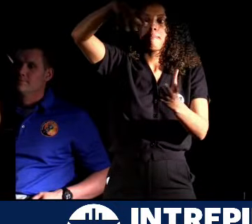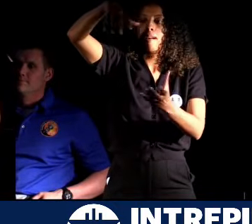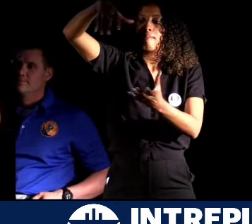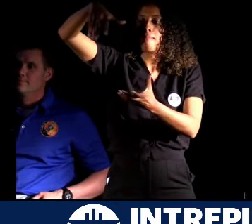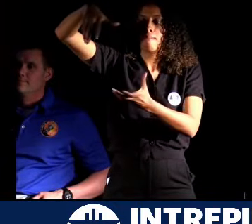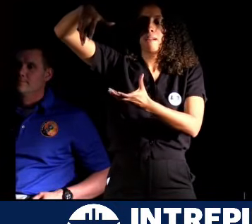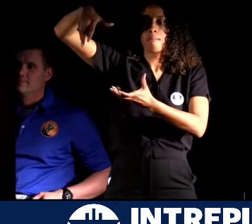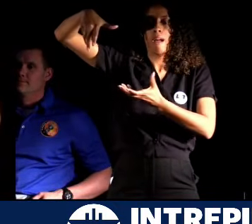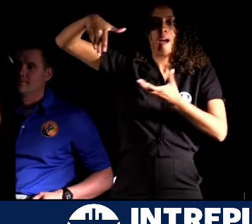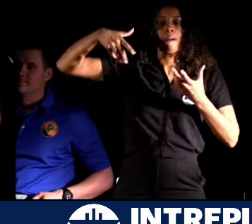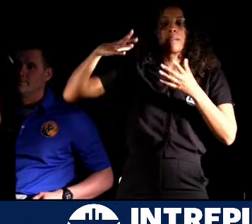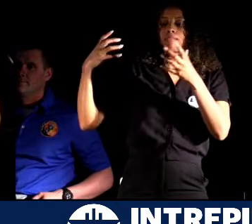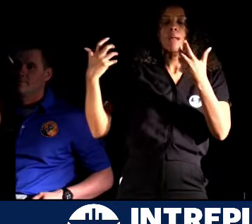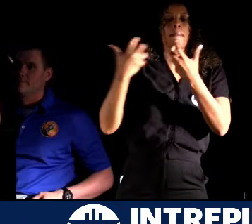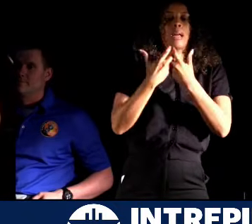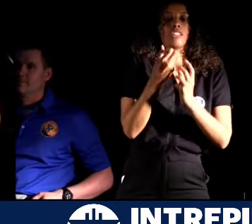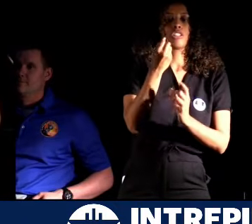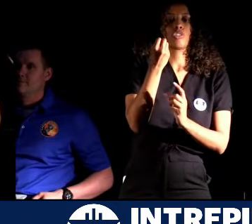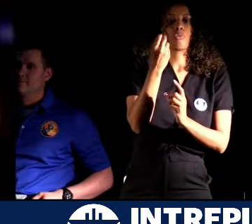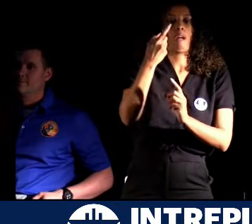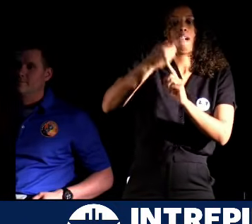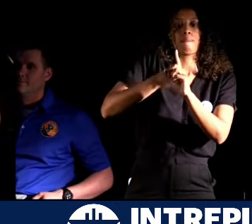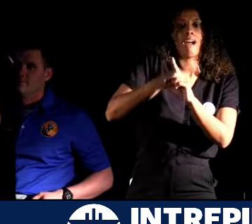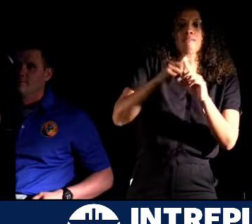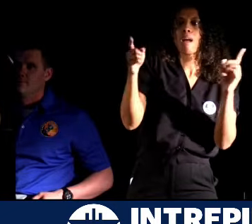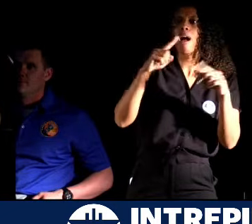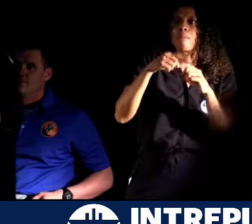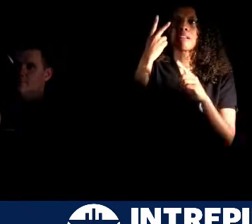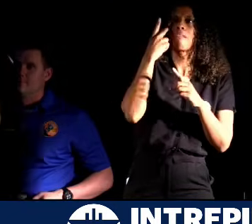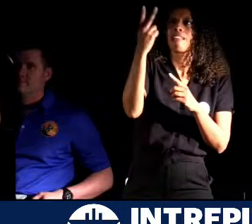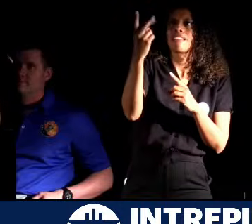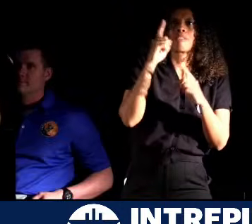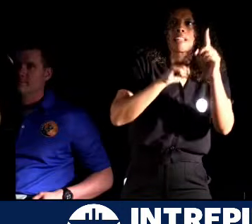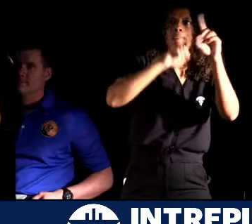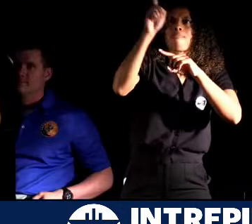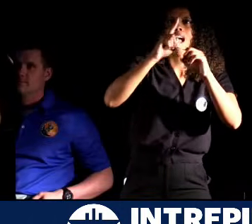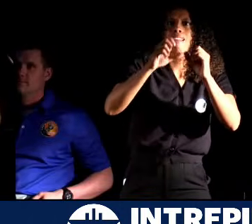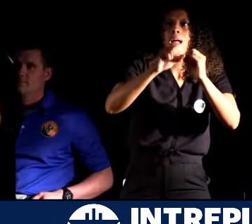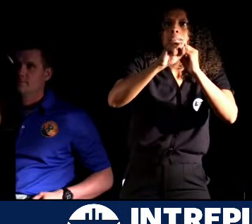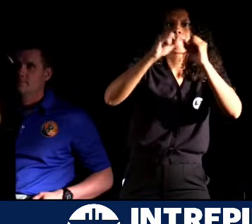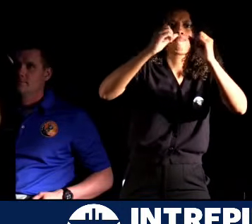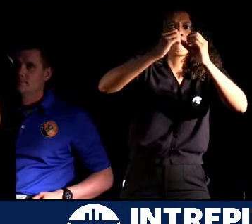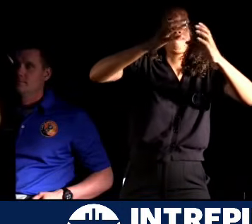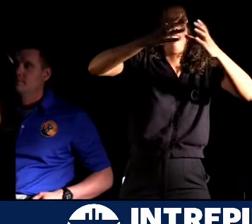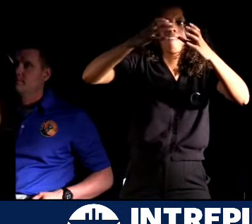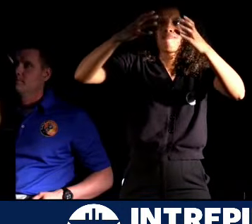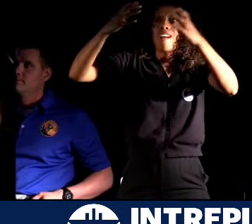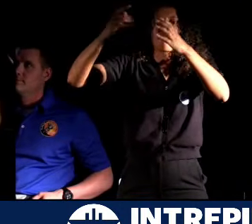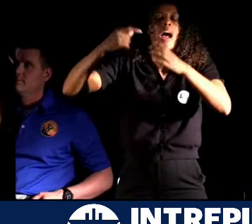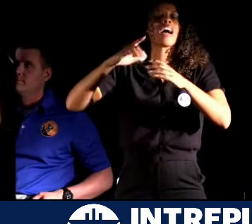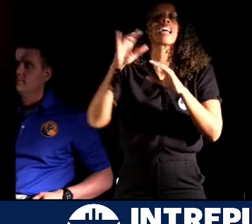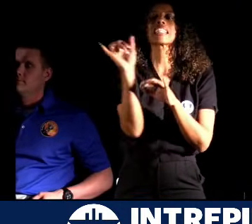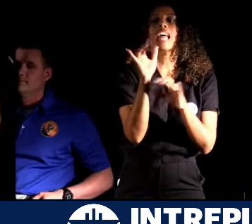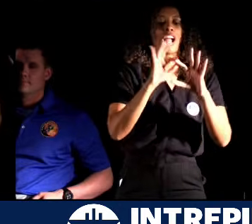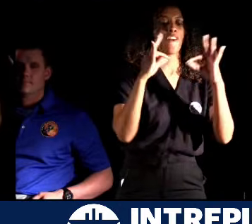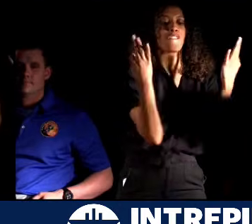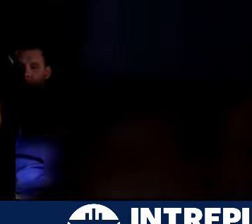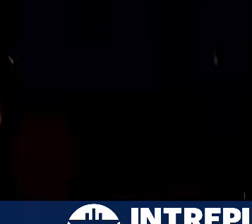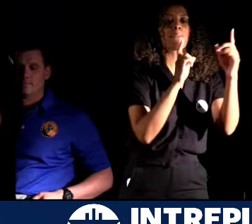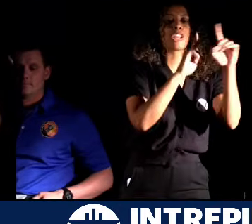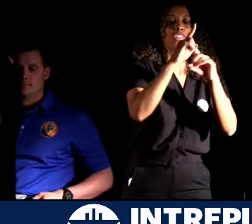you look out there are gazillions of constellations. Constellations basically families of stars that come